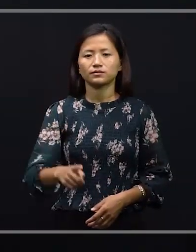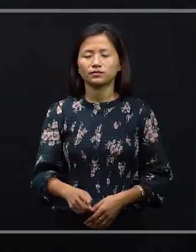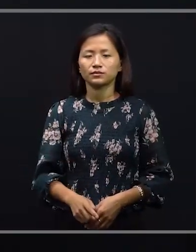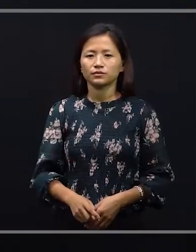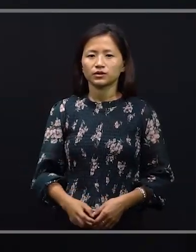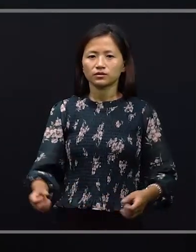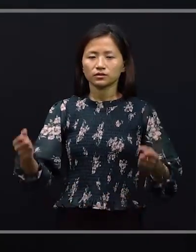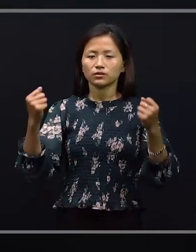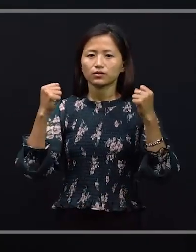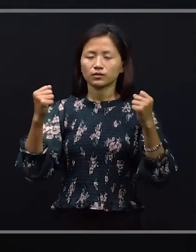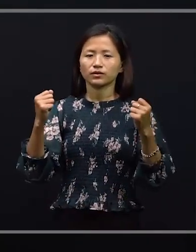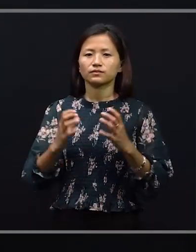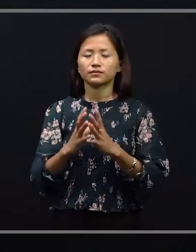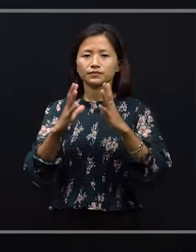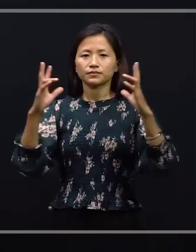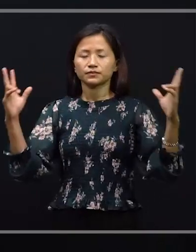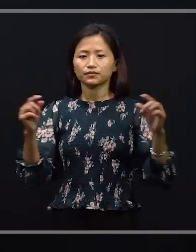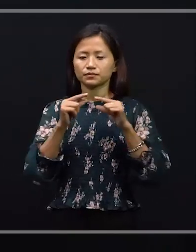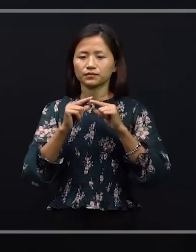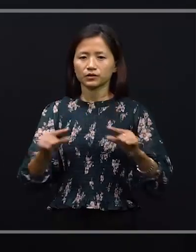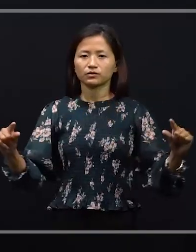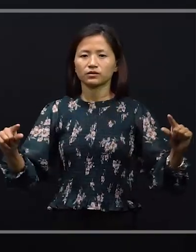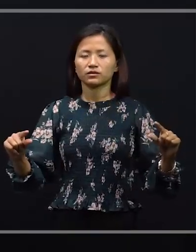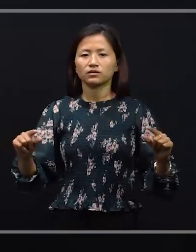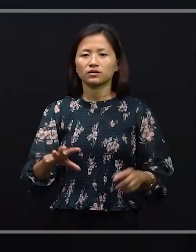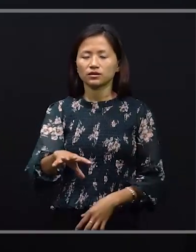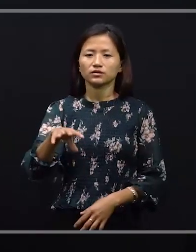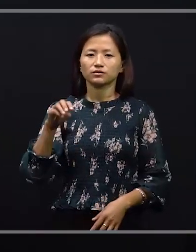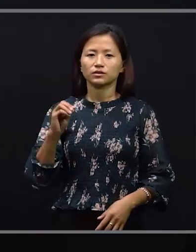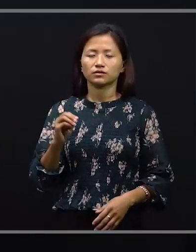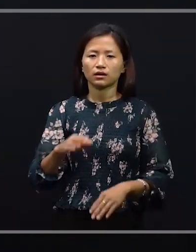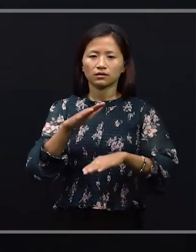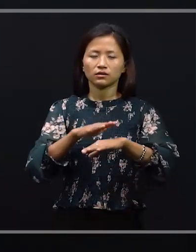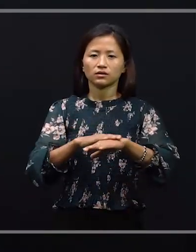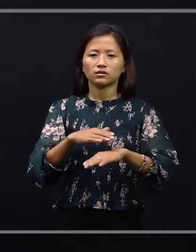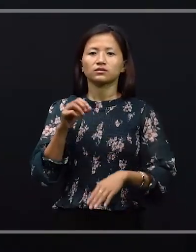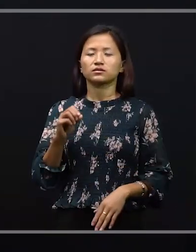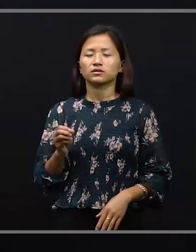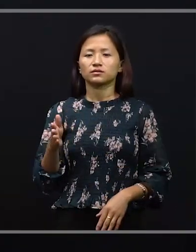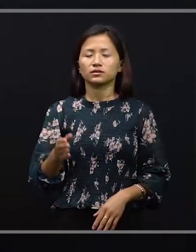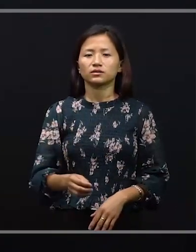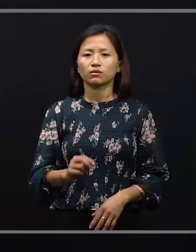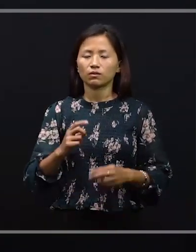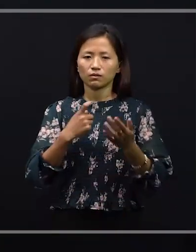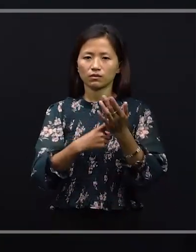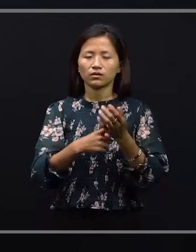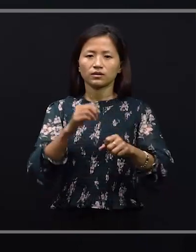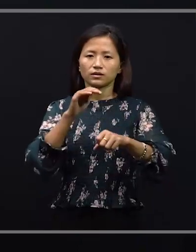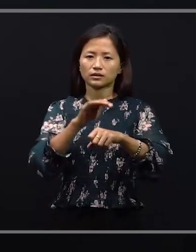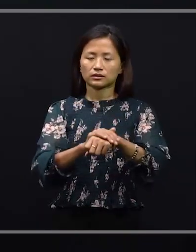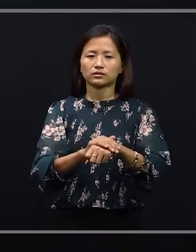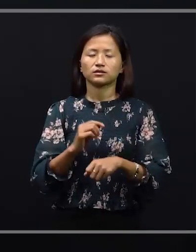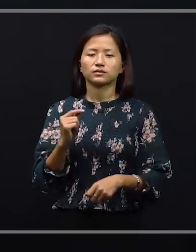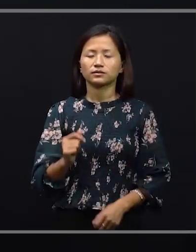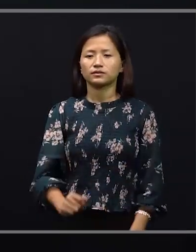his great achievement in, we call it as the untouchability or untouchable, because during the time